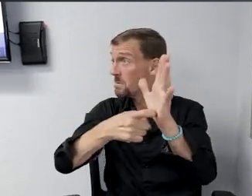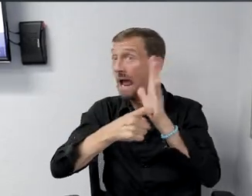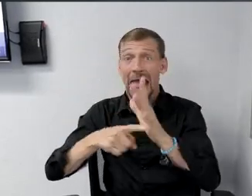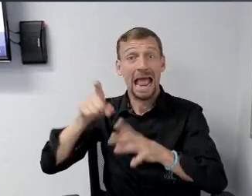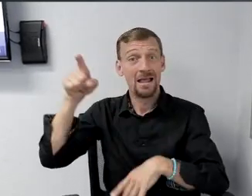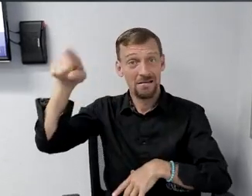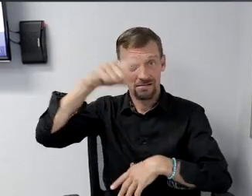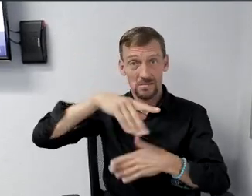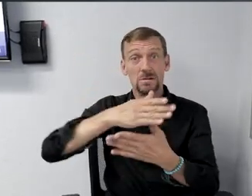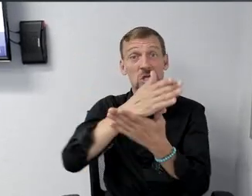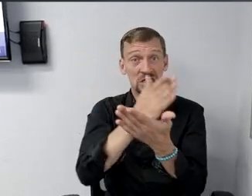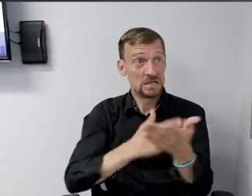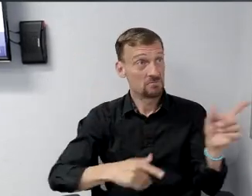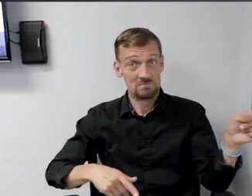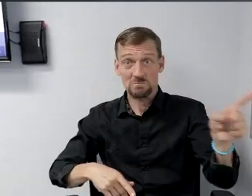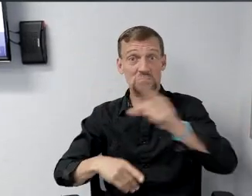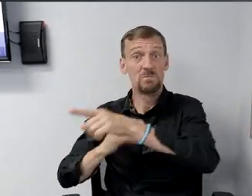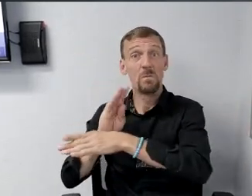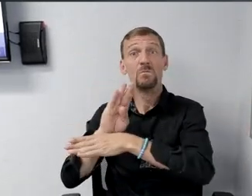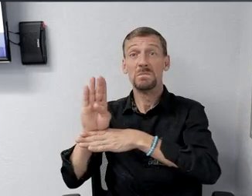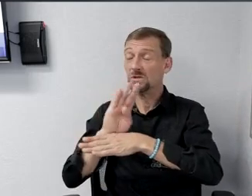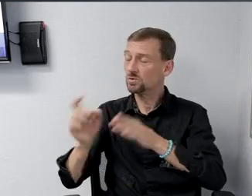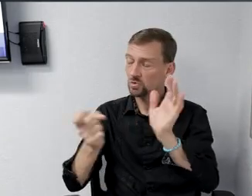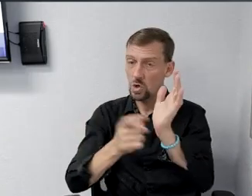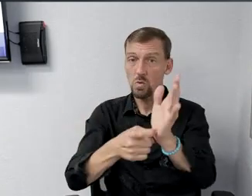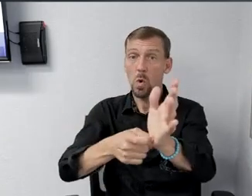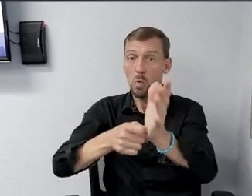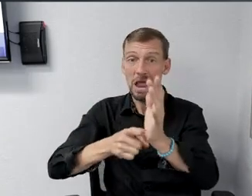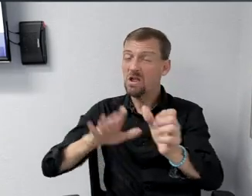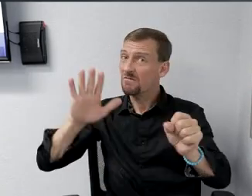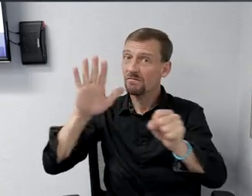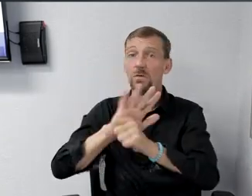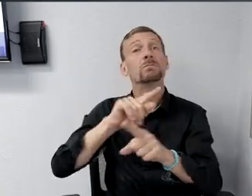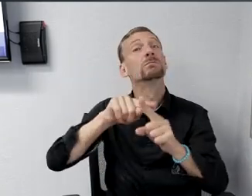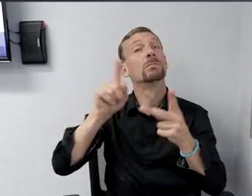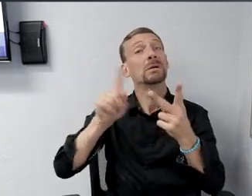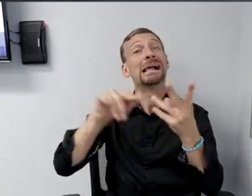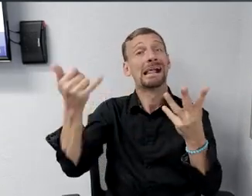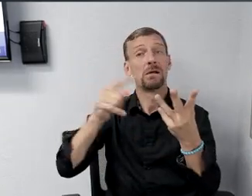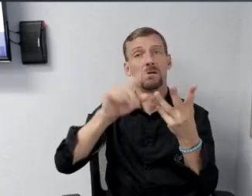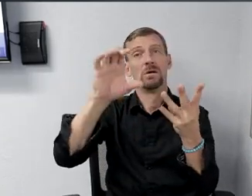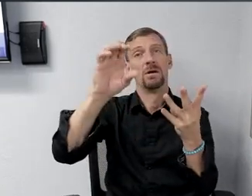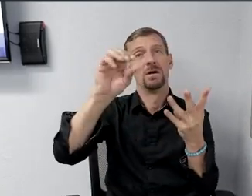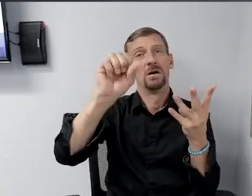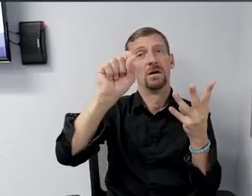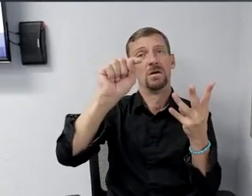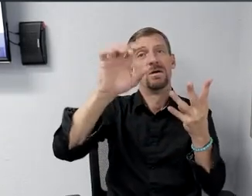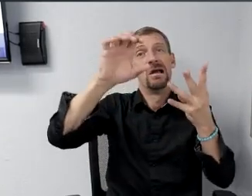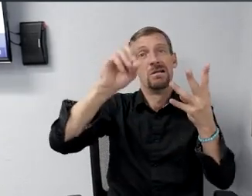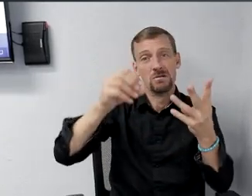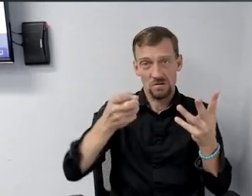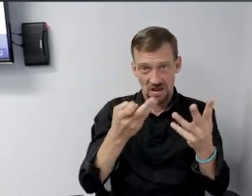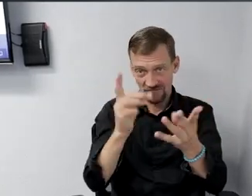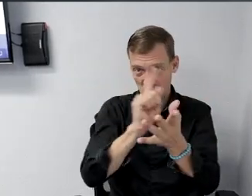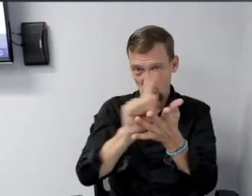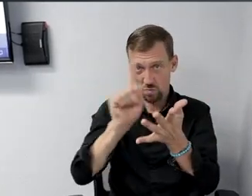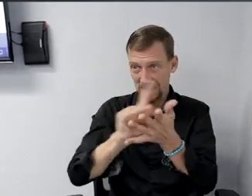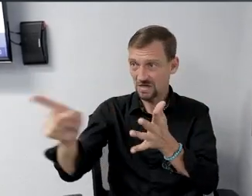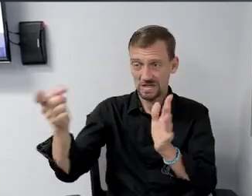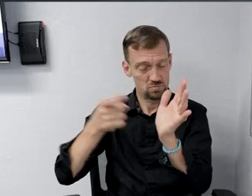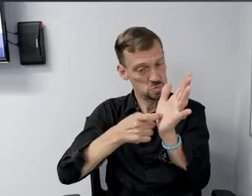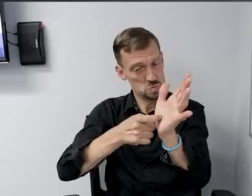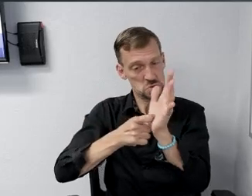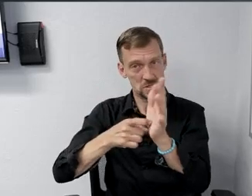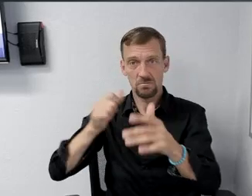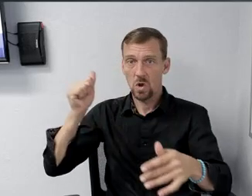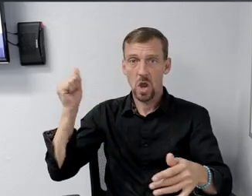there are a number of businesses that require, Costco, a few weeks ago started mandating